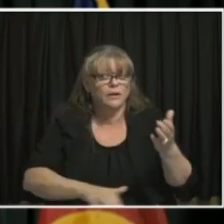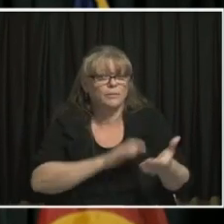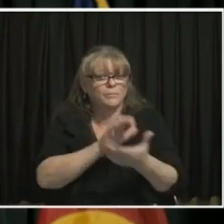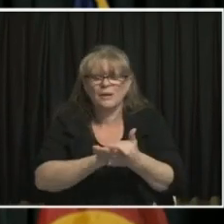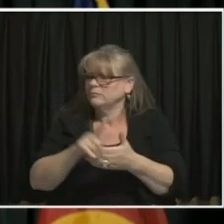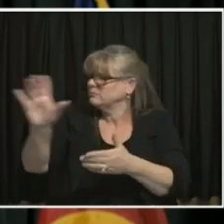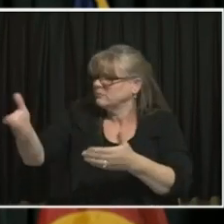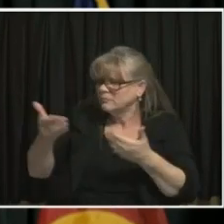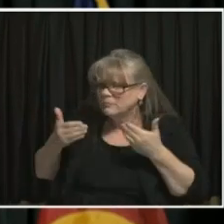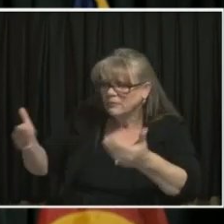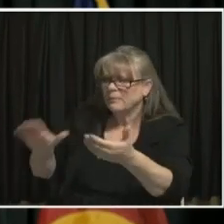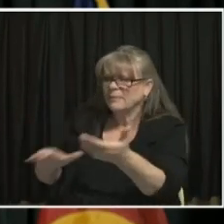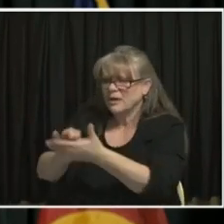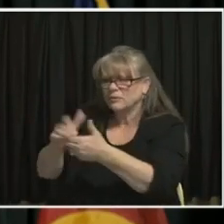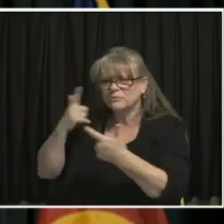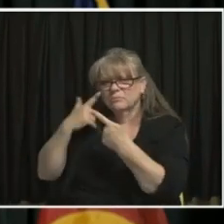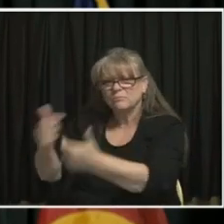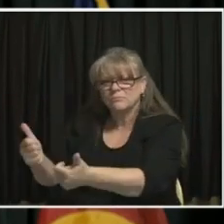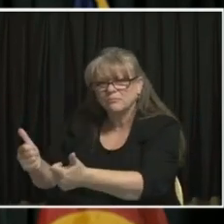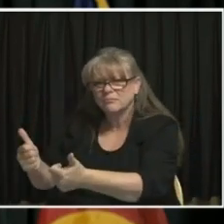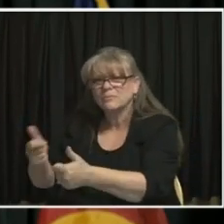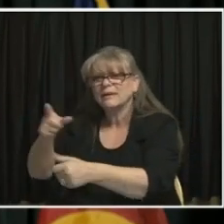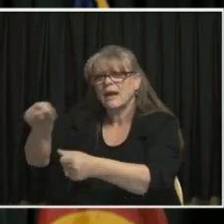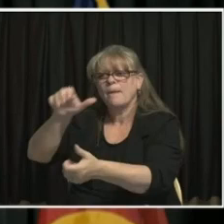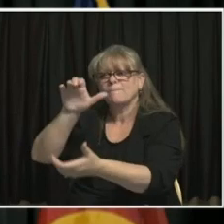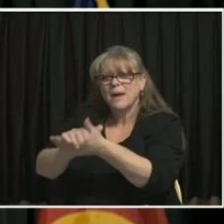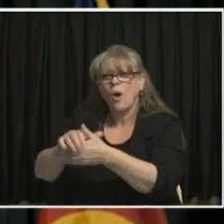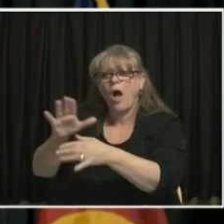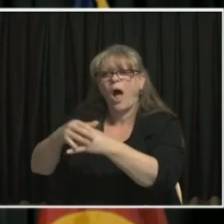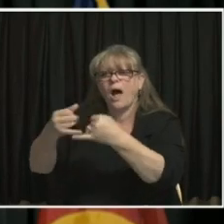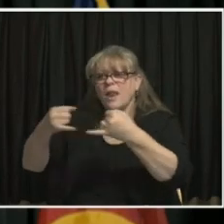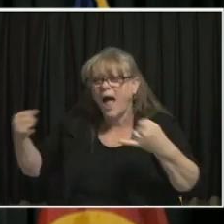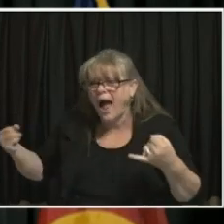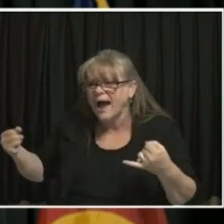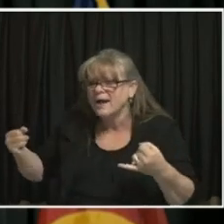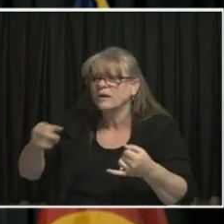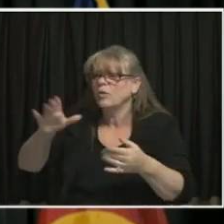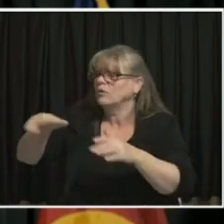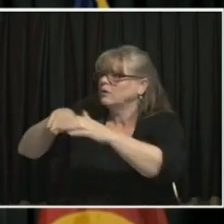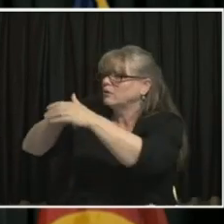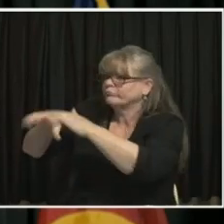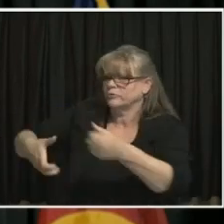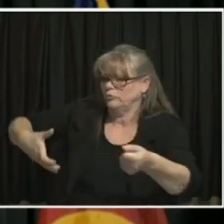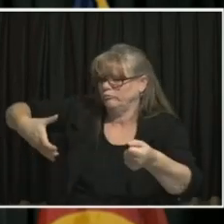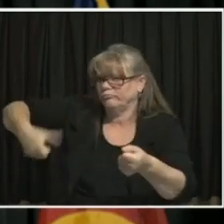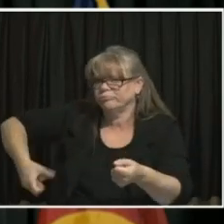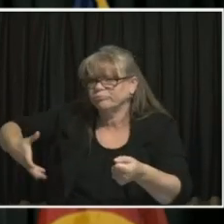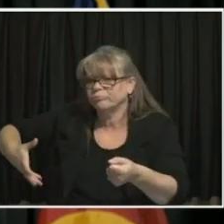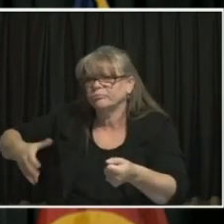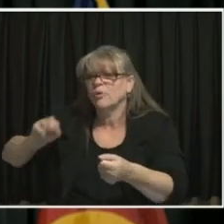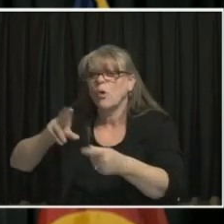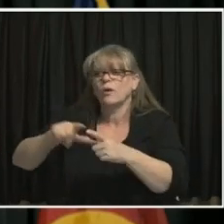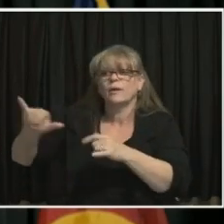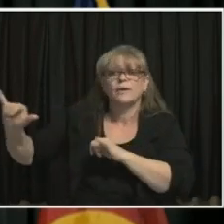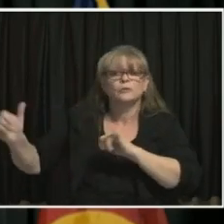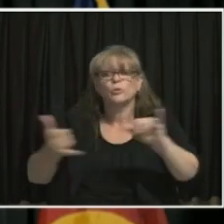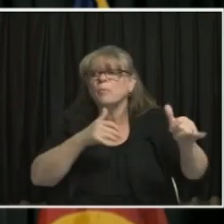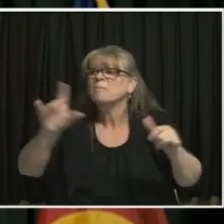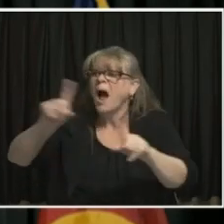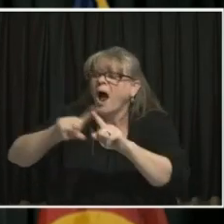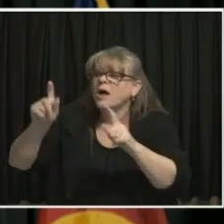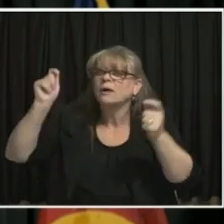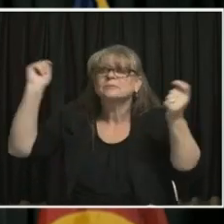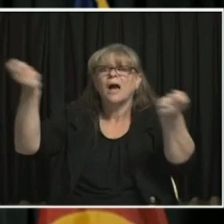with the notary service. The celebration might have to wait. The religious ritual of a marriage, of a baptism,